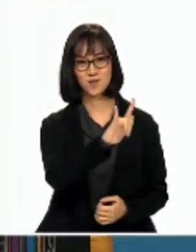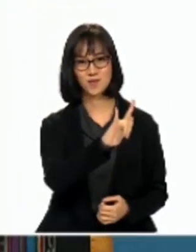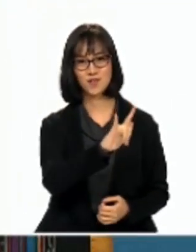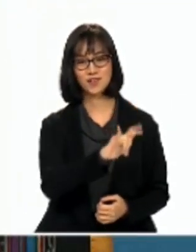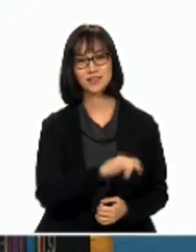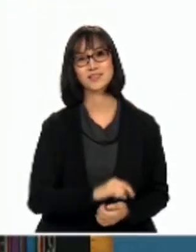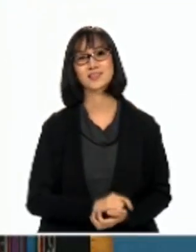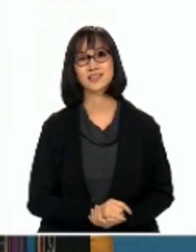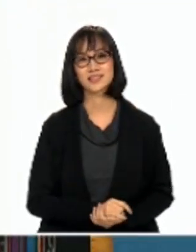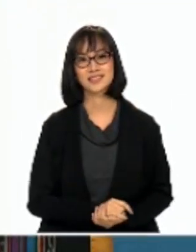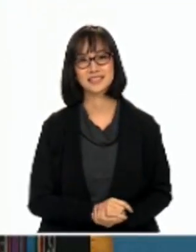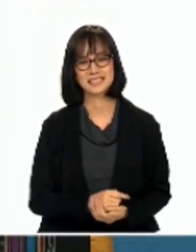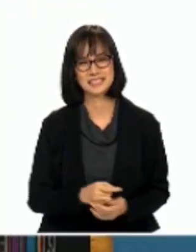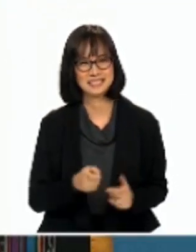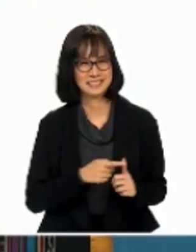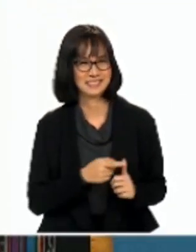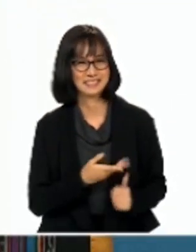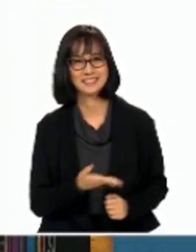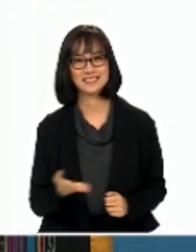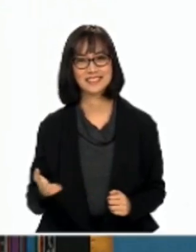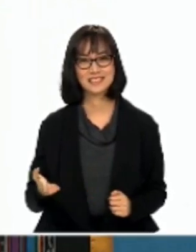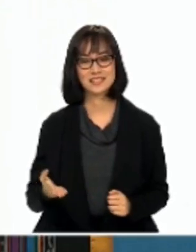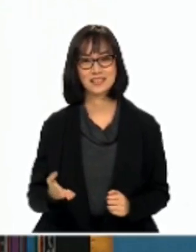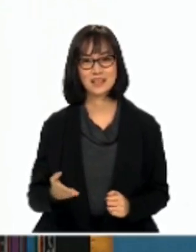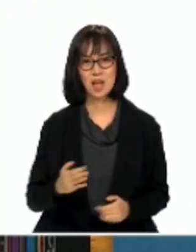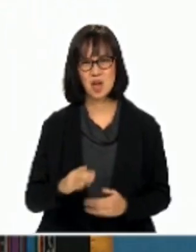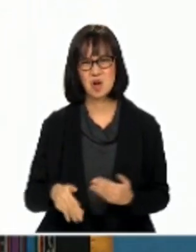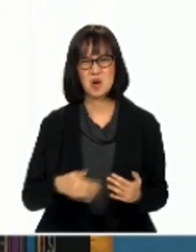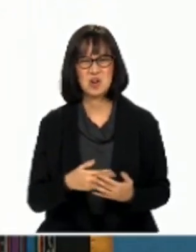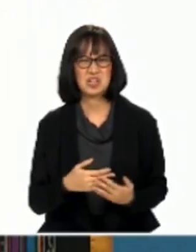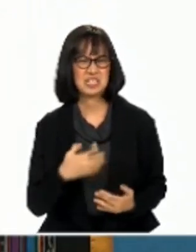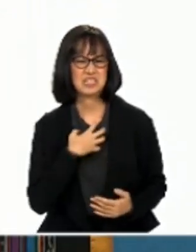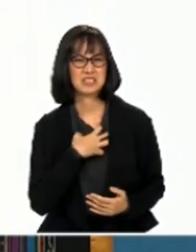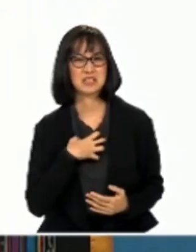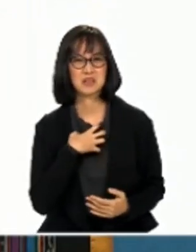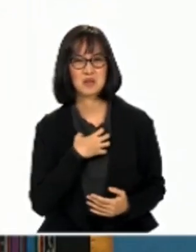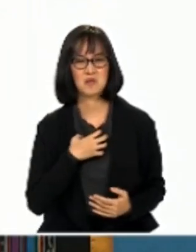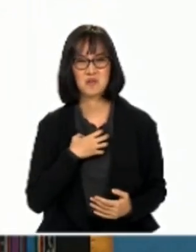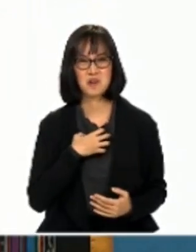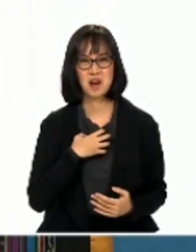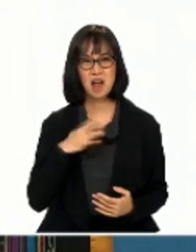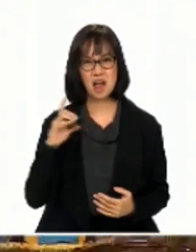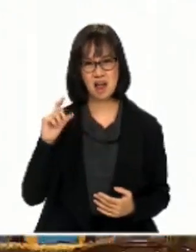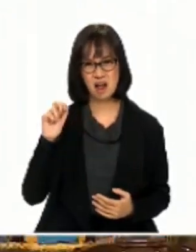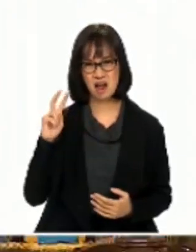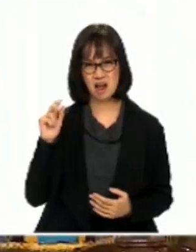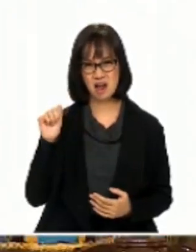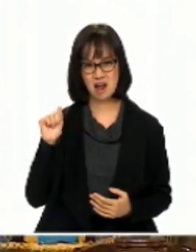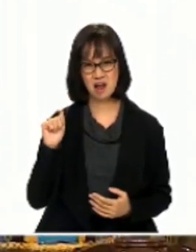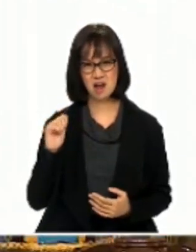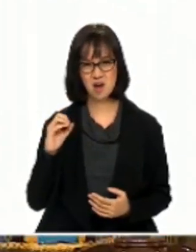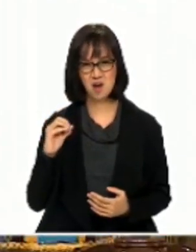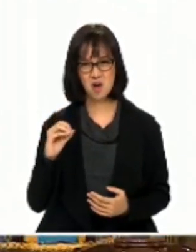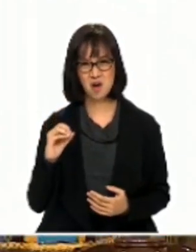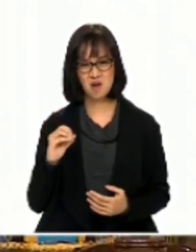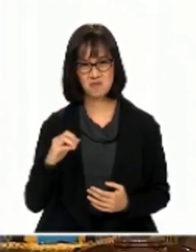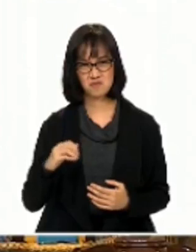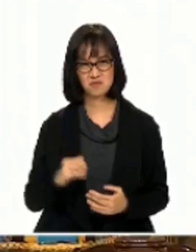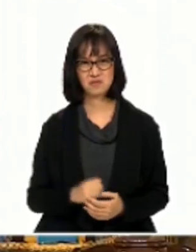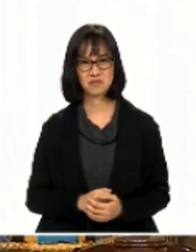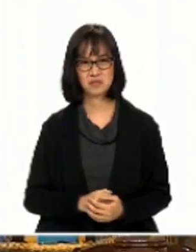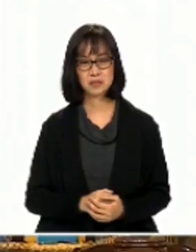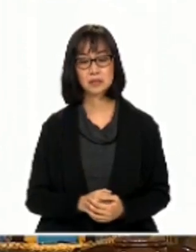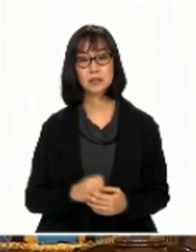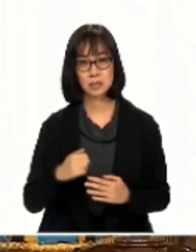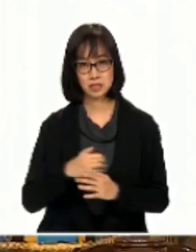ko nga kayo. Everybody's complaining about the Davao Airport, and I said, Davao will be the